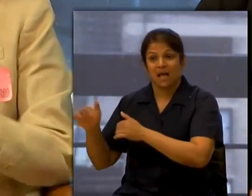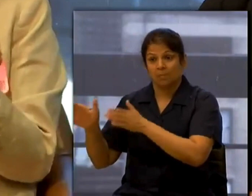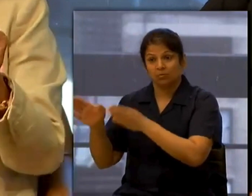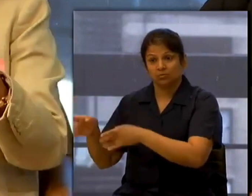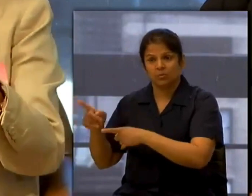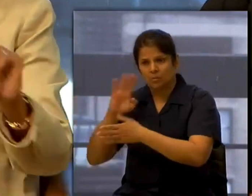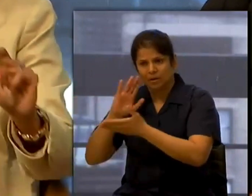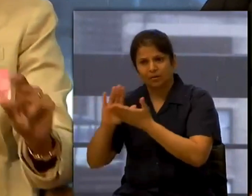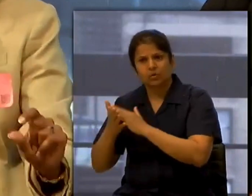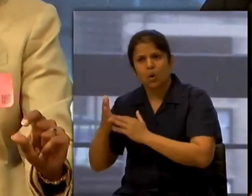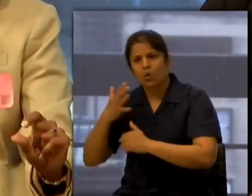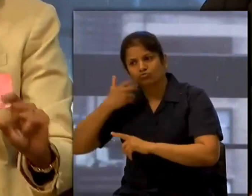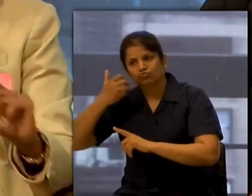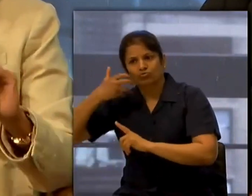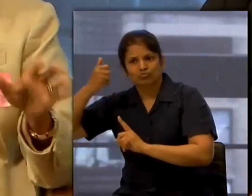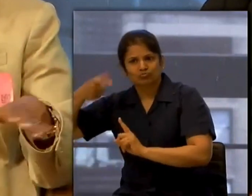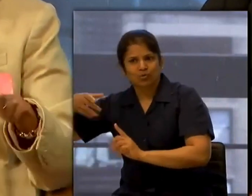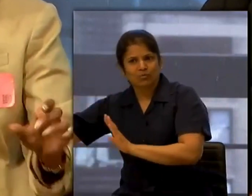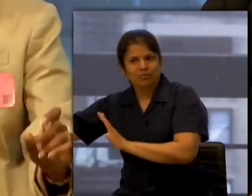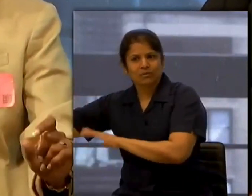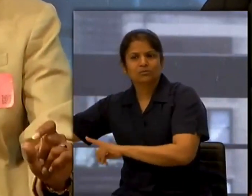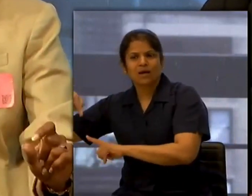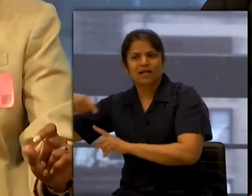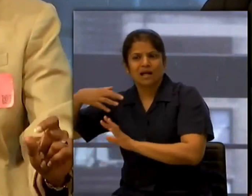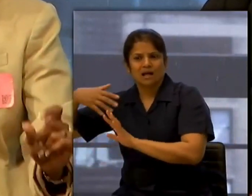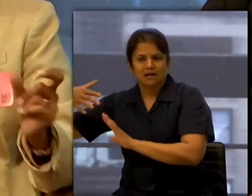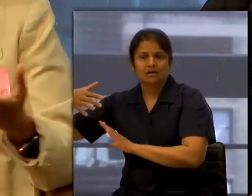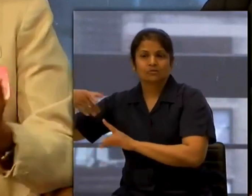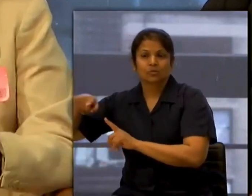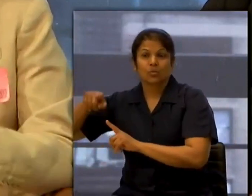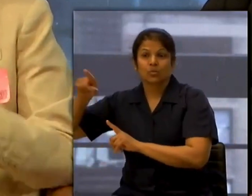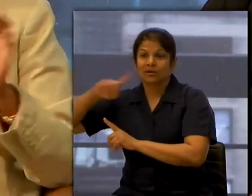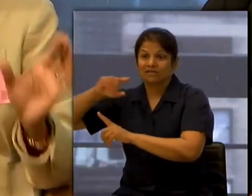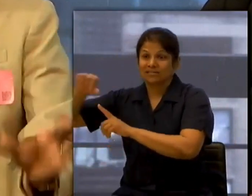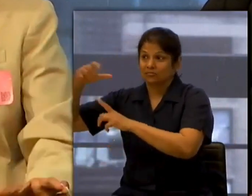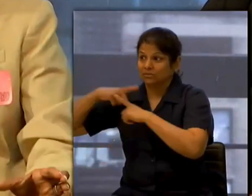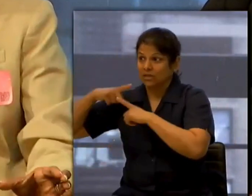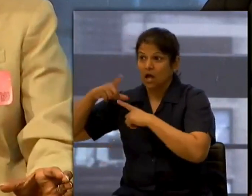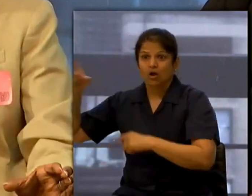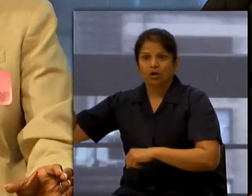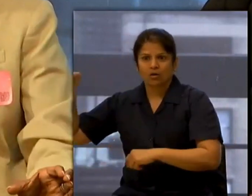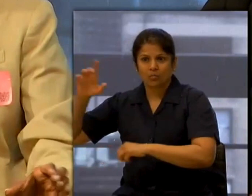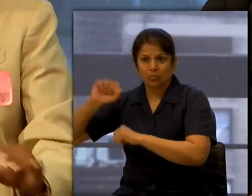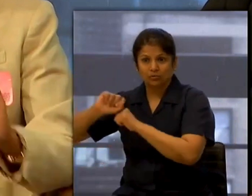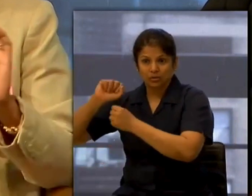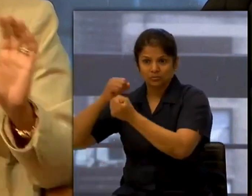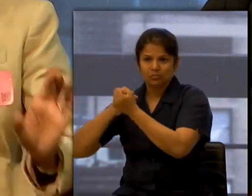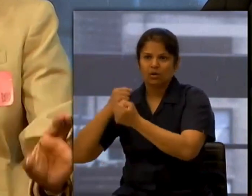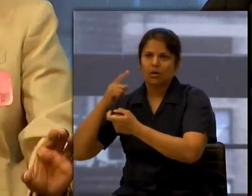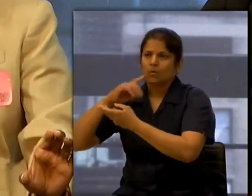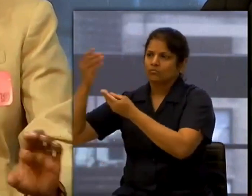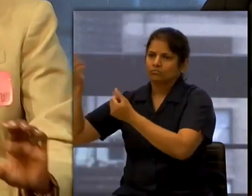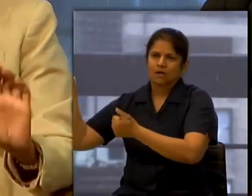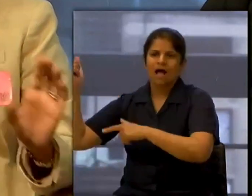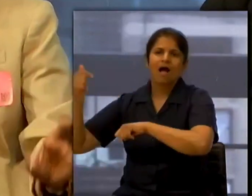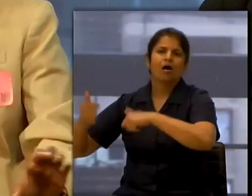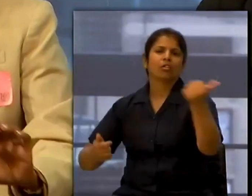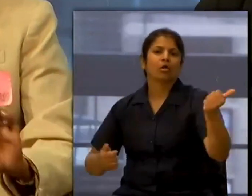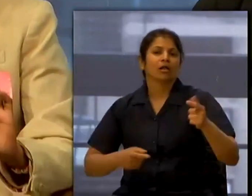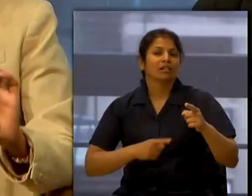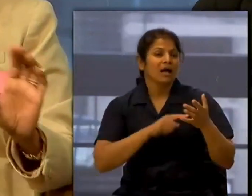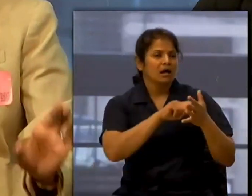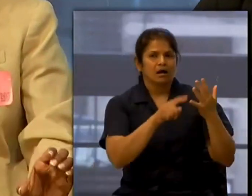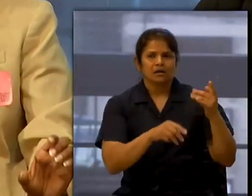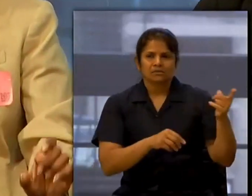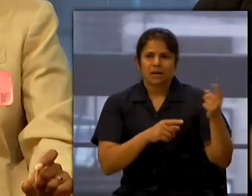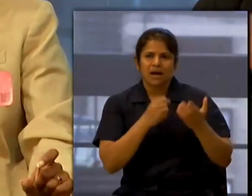maybe they need a little bit less of that once they're around retirement age, but they might need some of the other services, some of the other therapies and skill sets